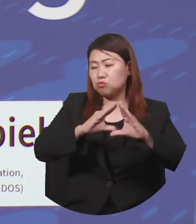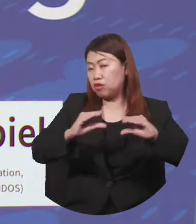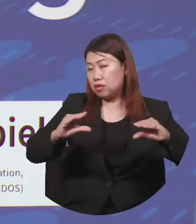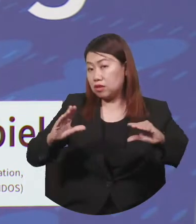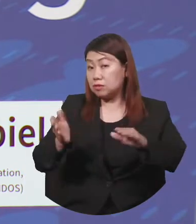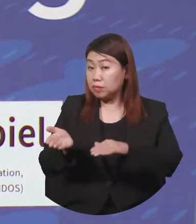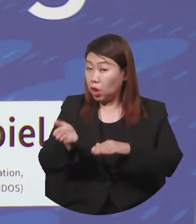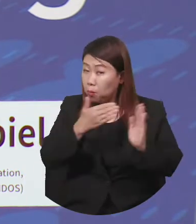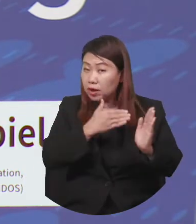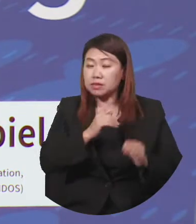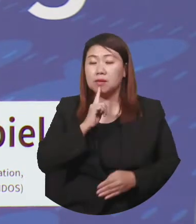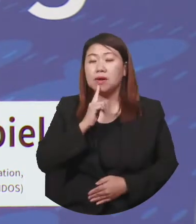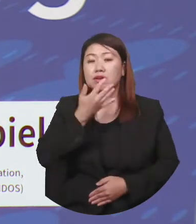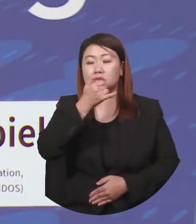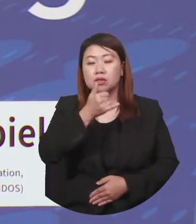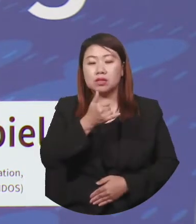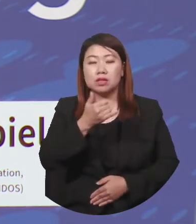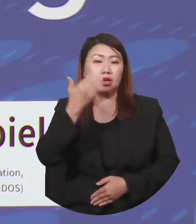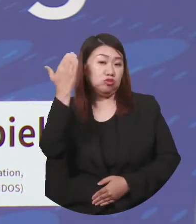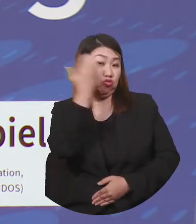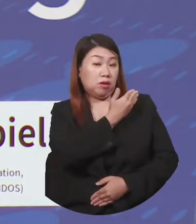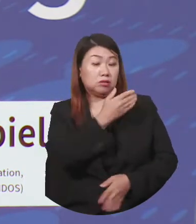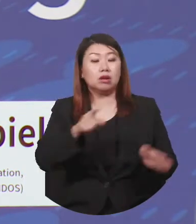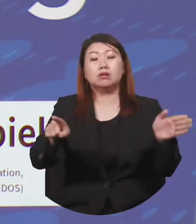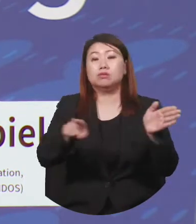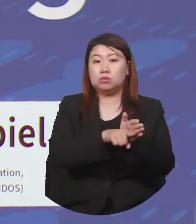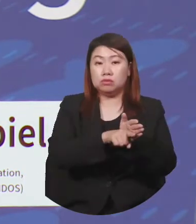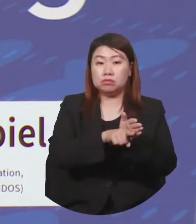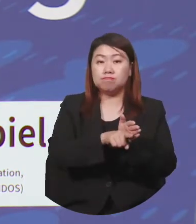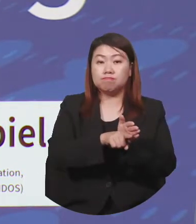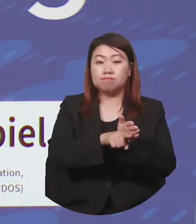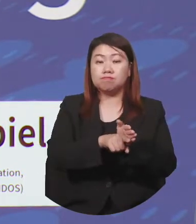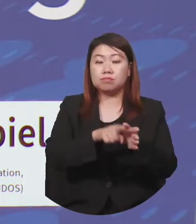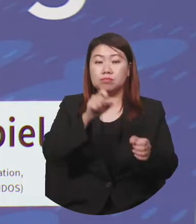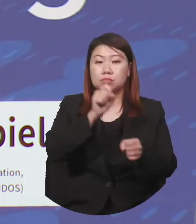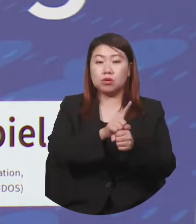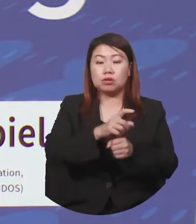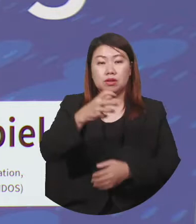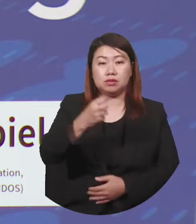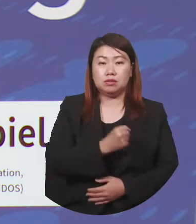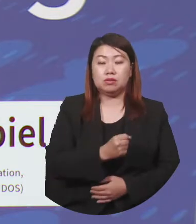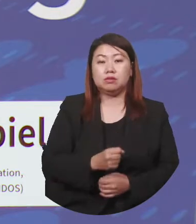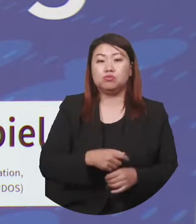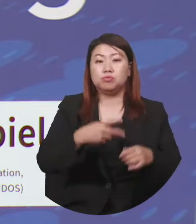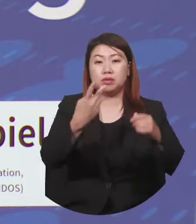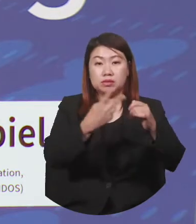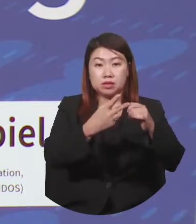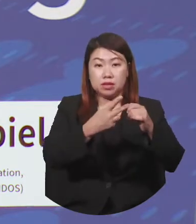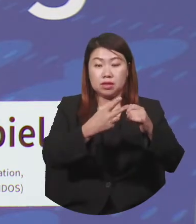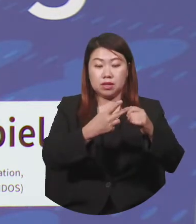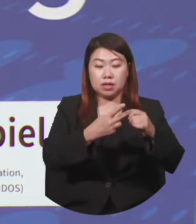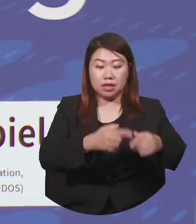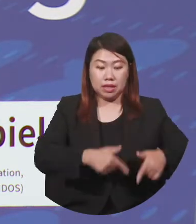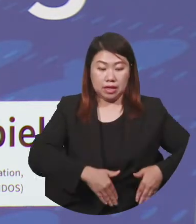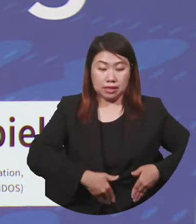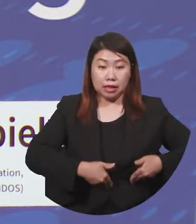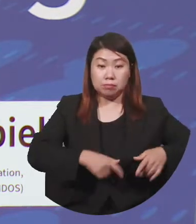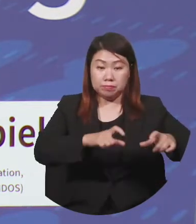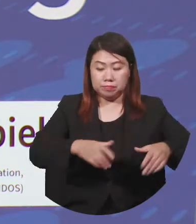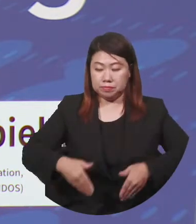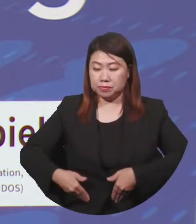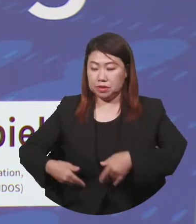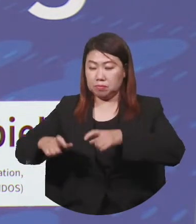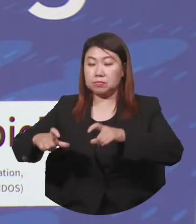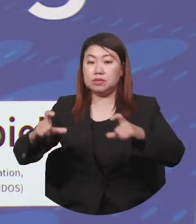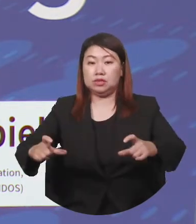point, is about South-South cooperation and South-South cooperation providers. I think at the moment